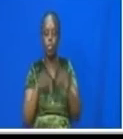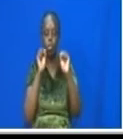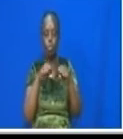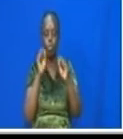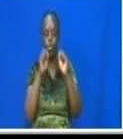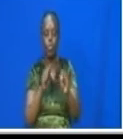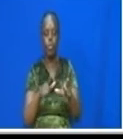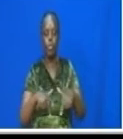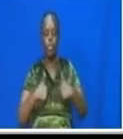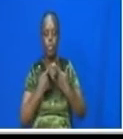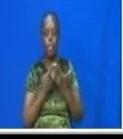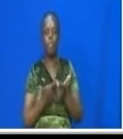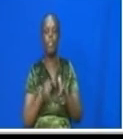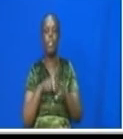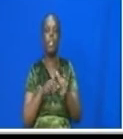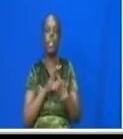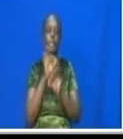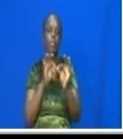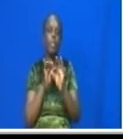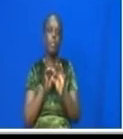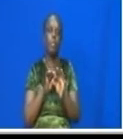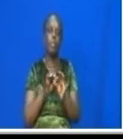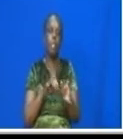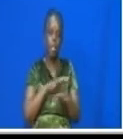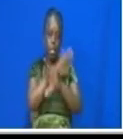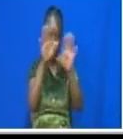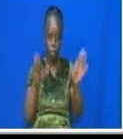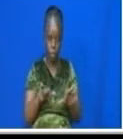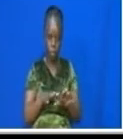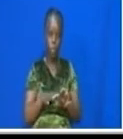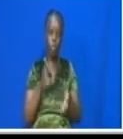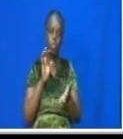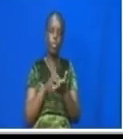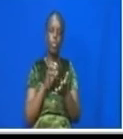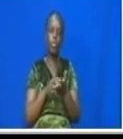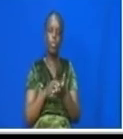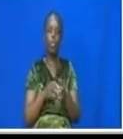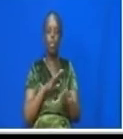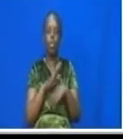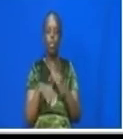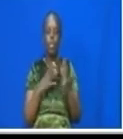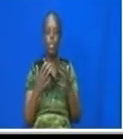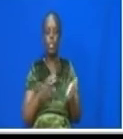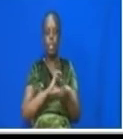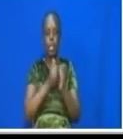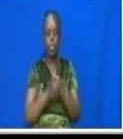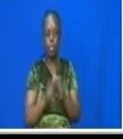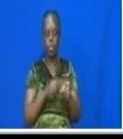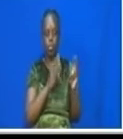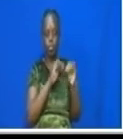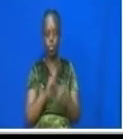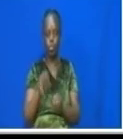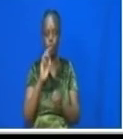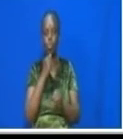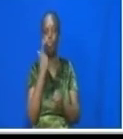Everything else adapt. Animals adapt, plants adapt, even ourselves, we adapt. When you're